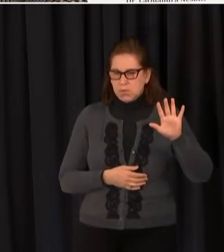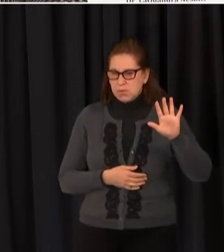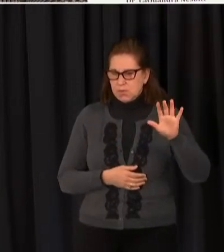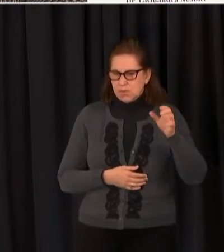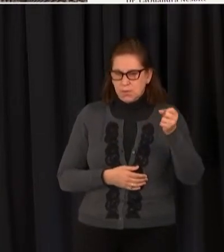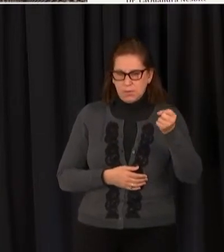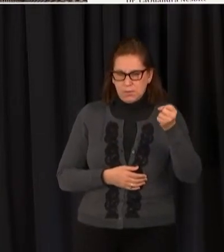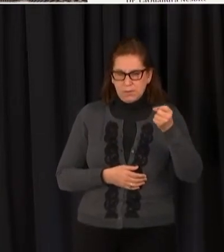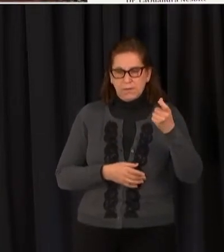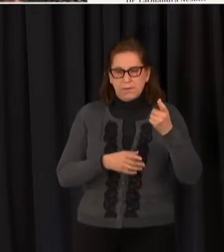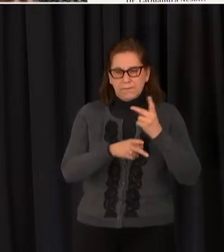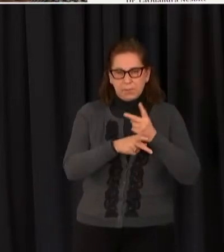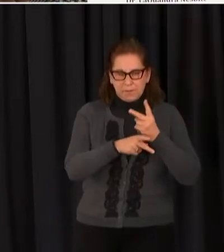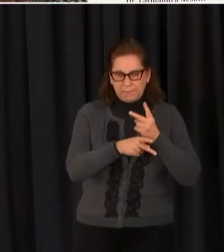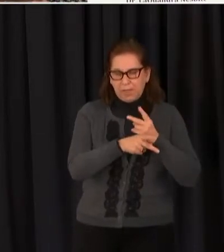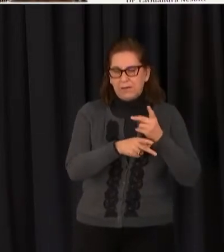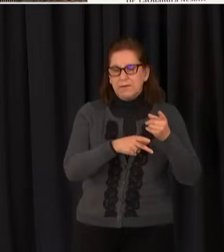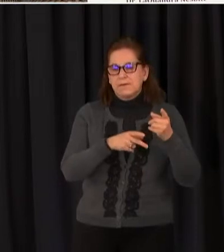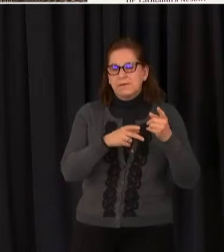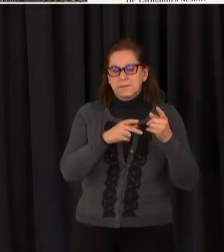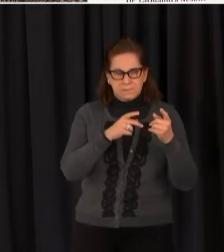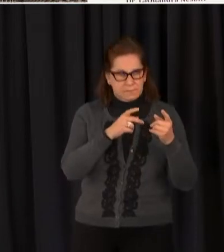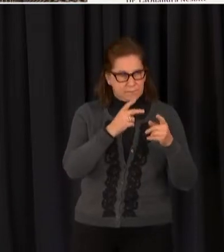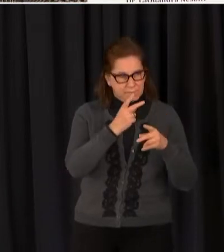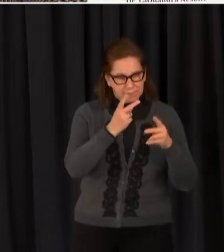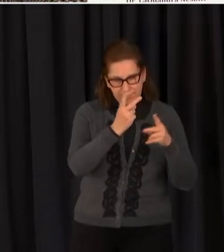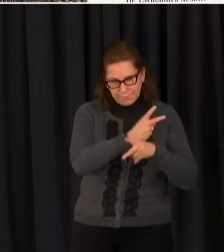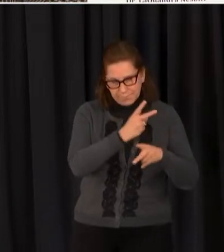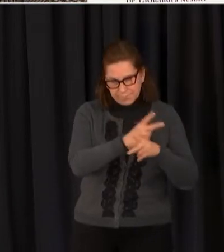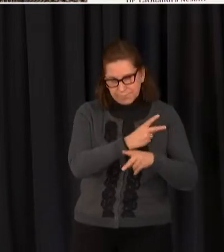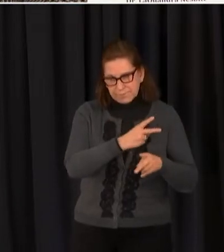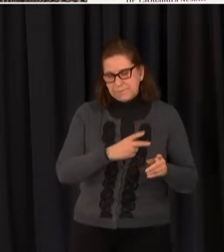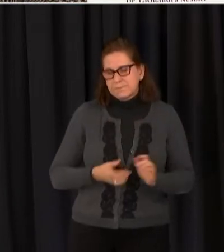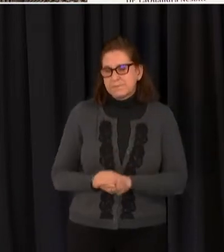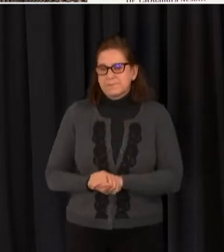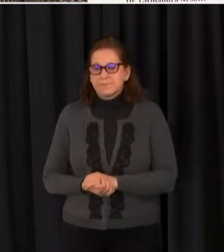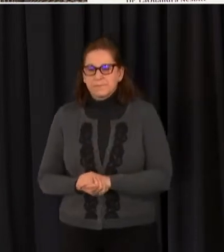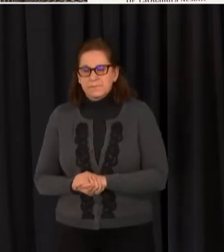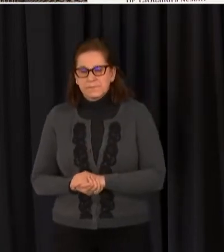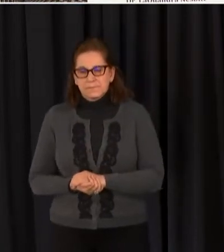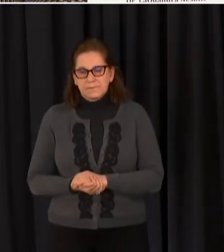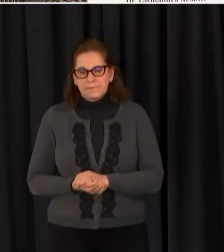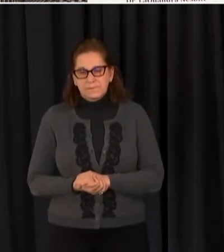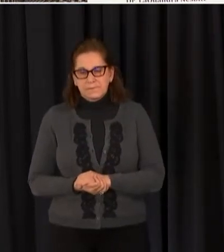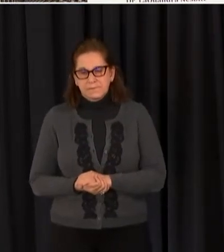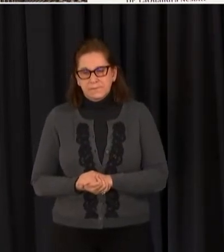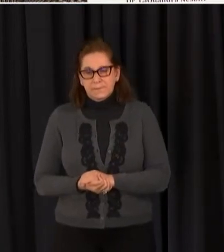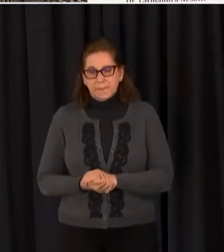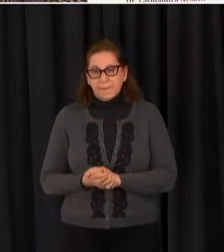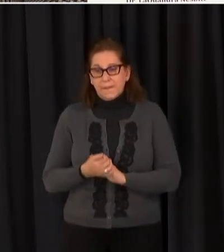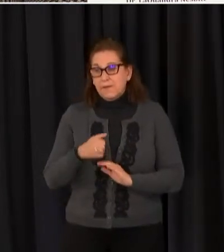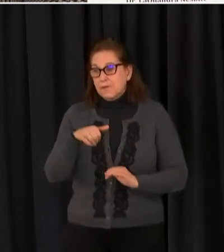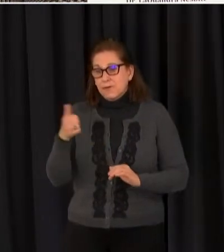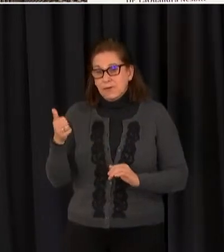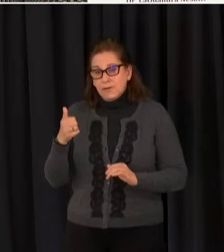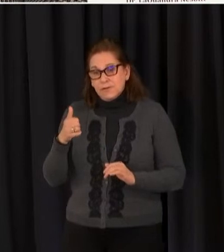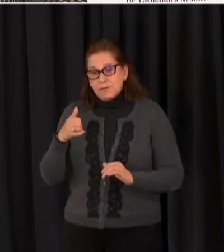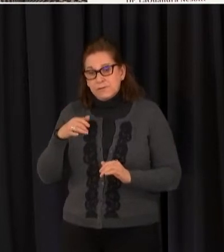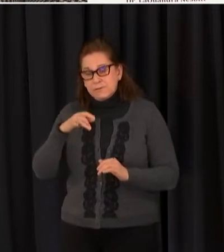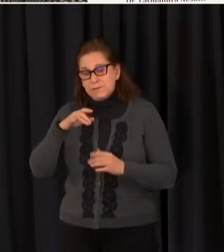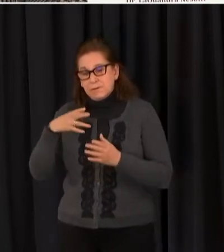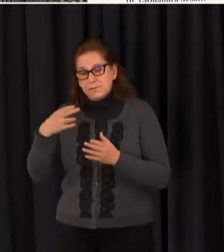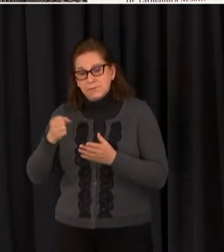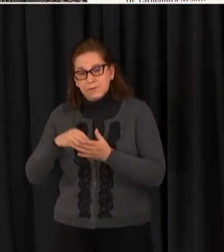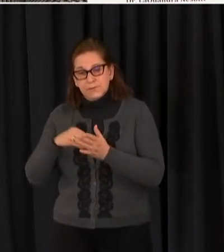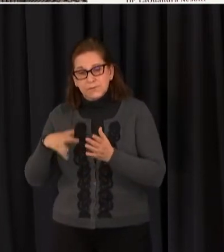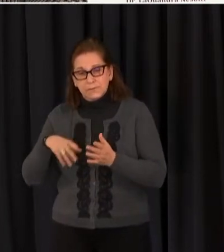and skill building activities be permitted. And then lastly, we get this a lot from our other students who are part of extracurricular